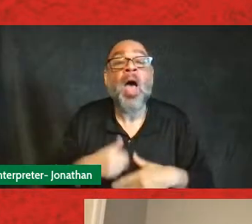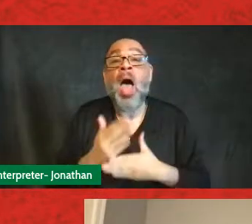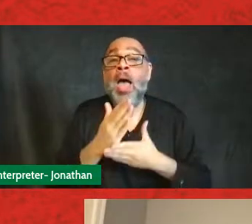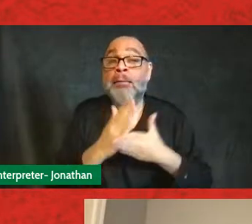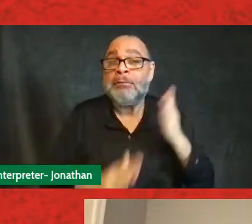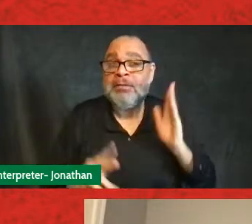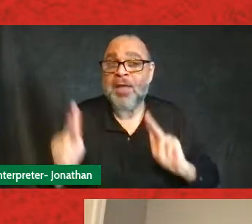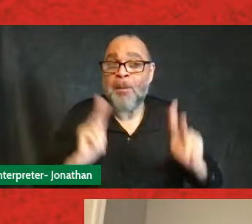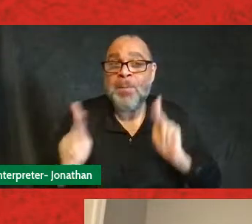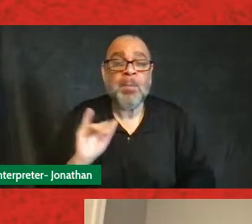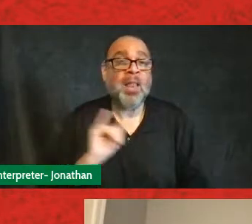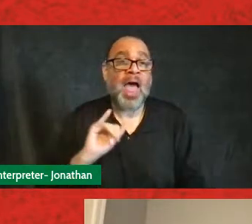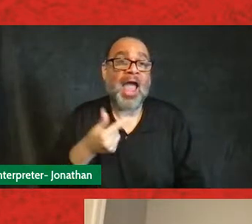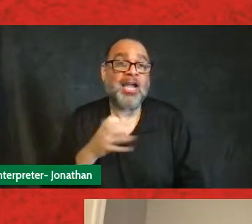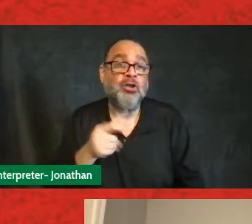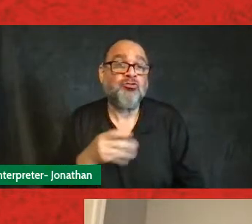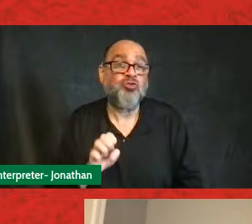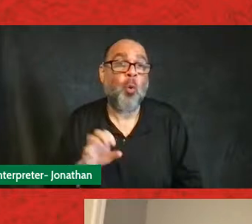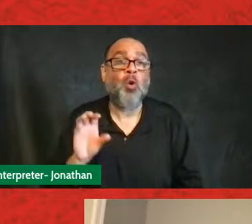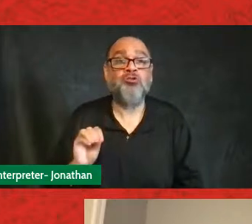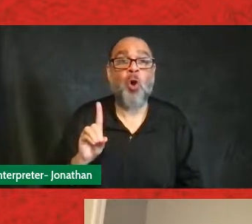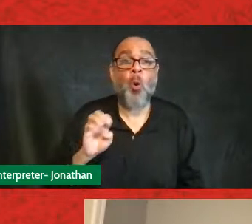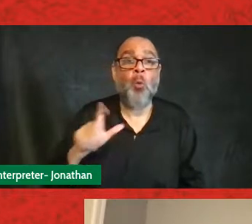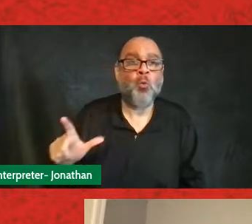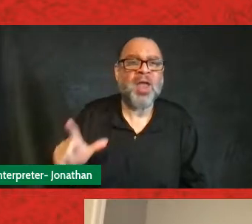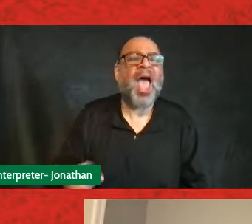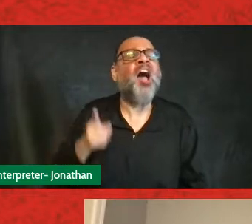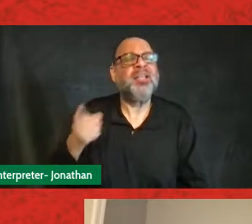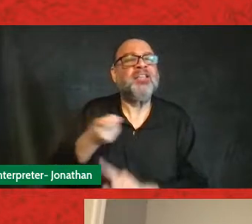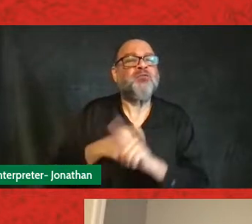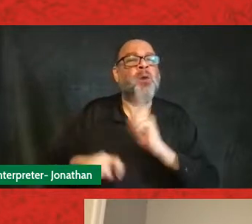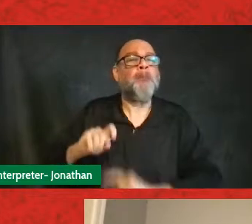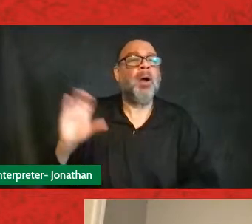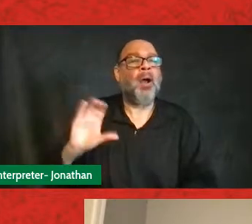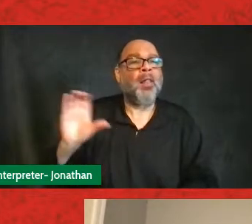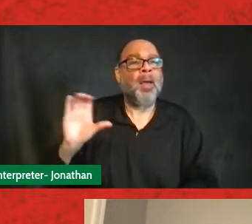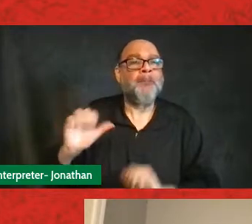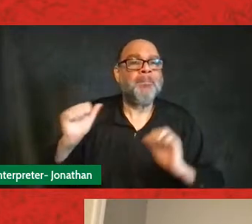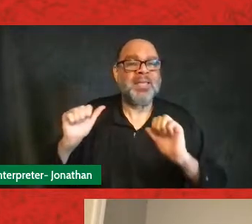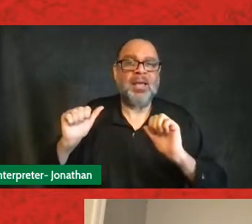seem to think like George O'Dell, who's a famous Columbia theater historian.